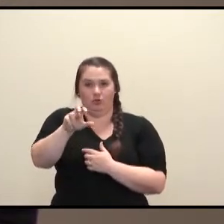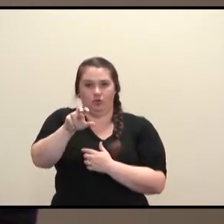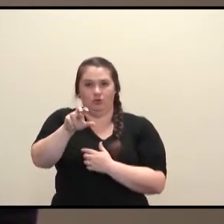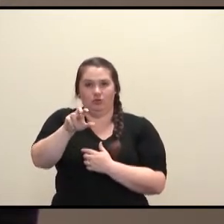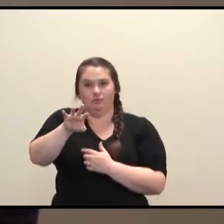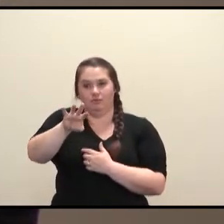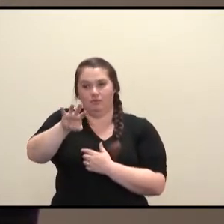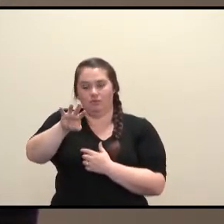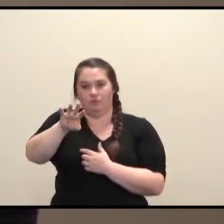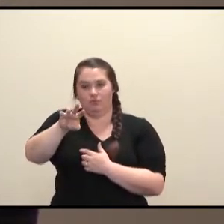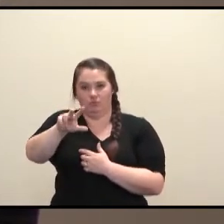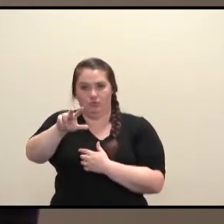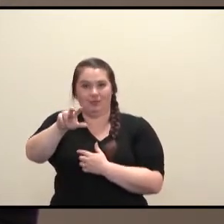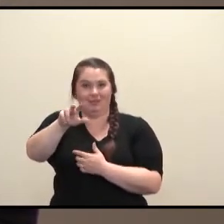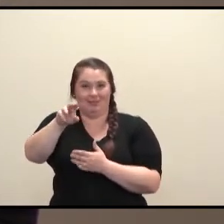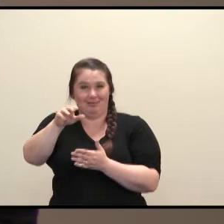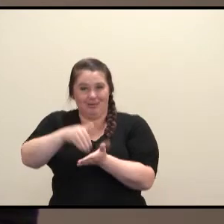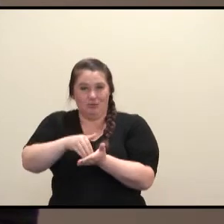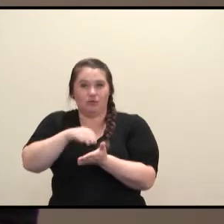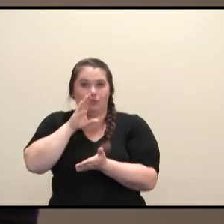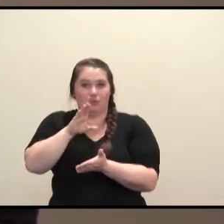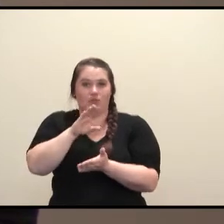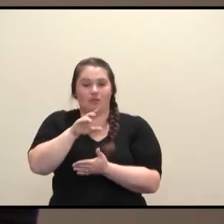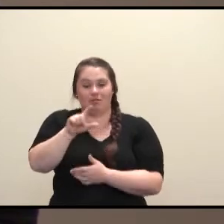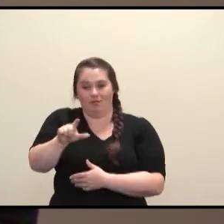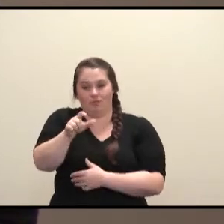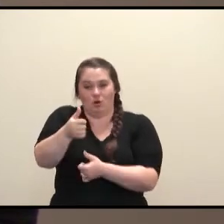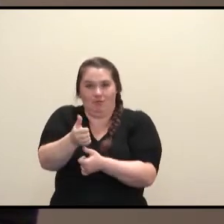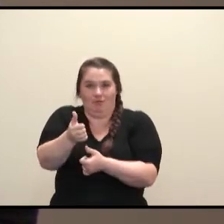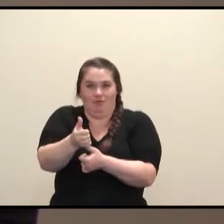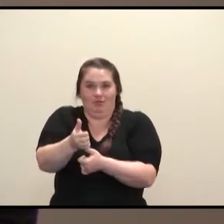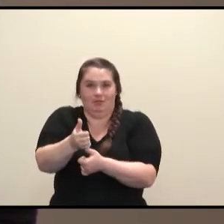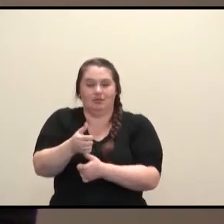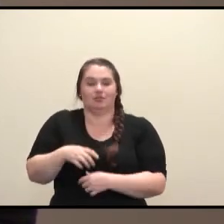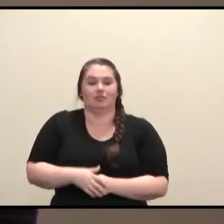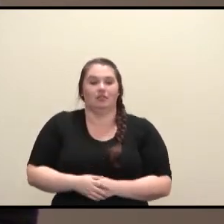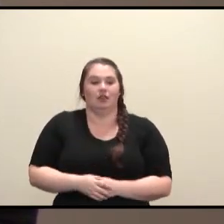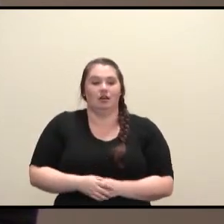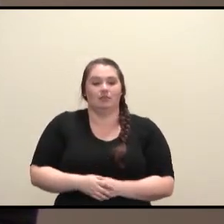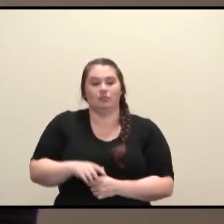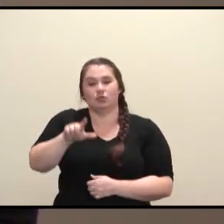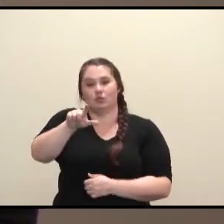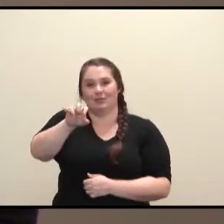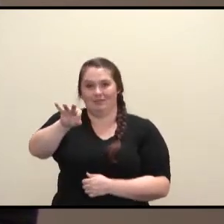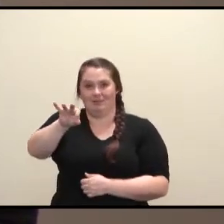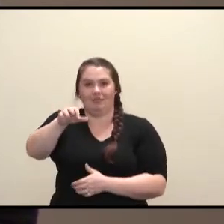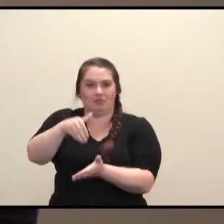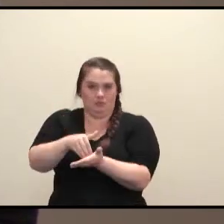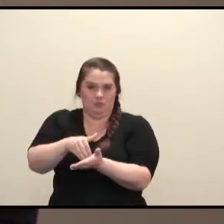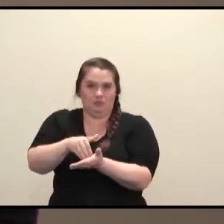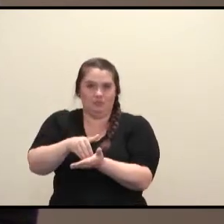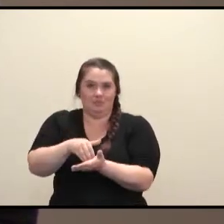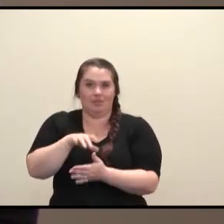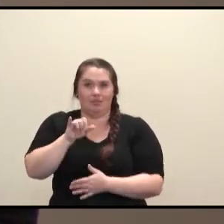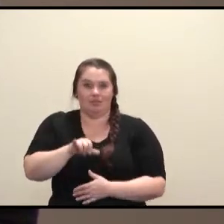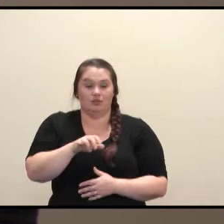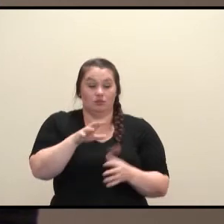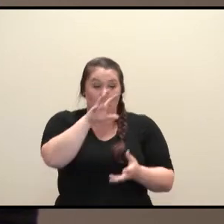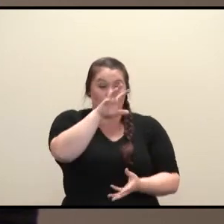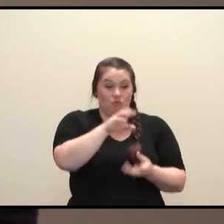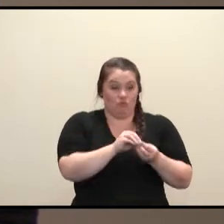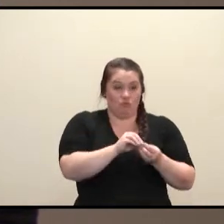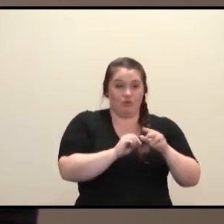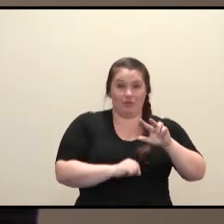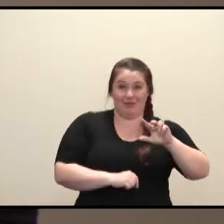$1,134,000, and library aids at $429,000. And that's 37 first and